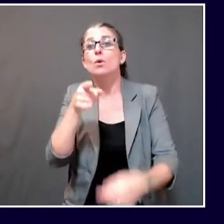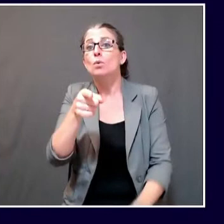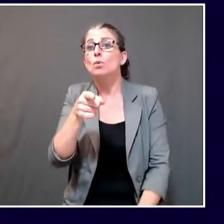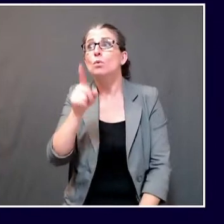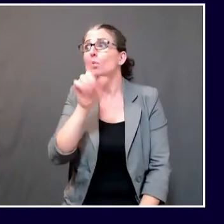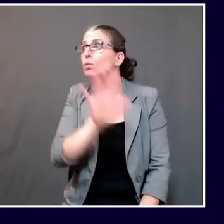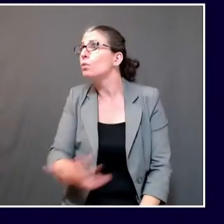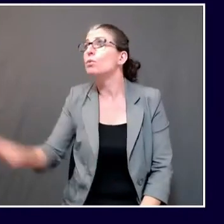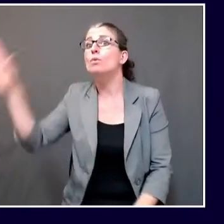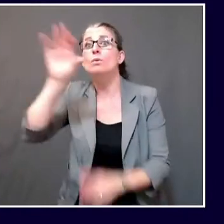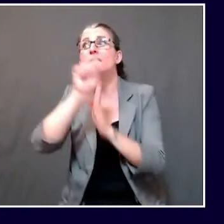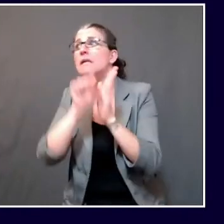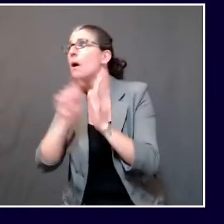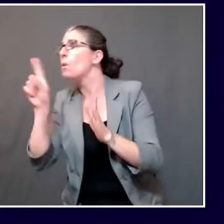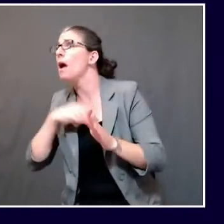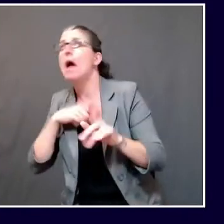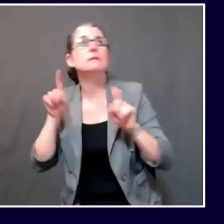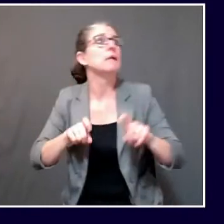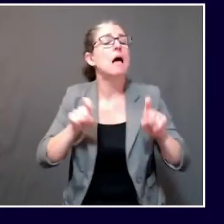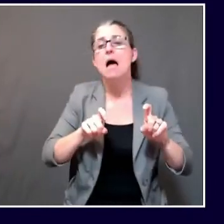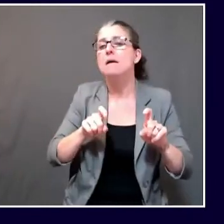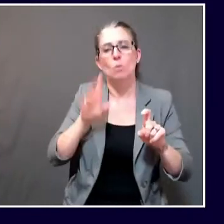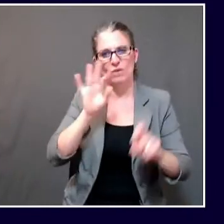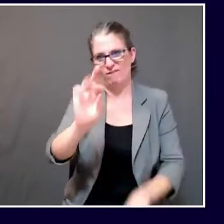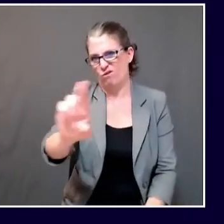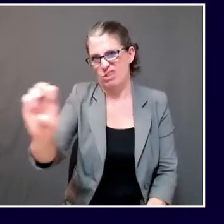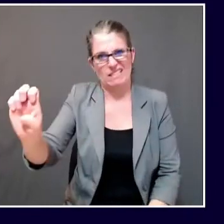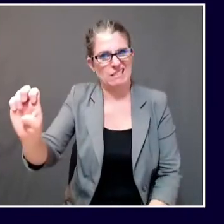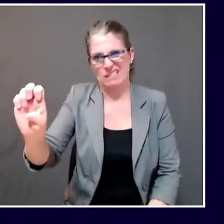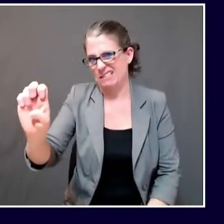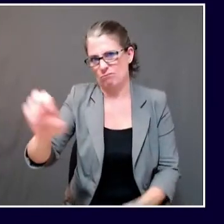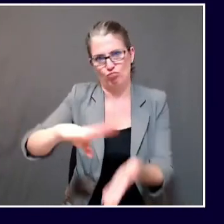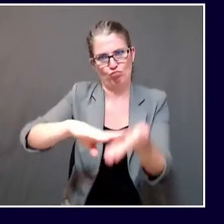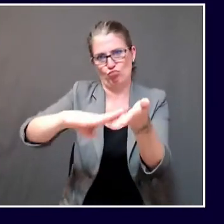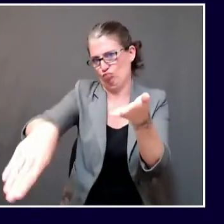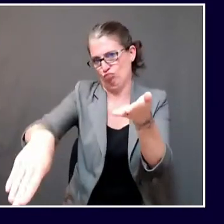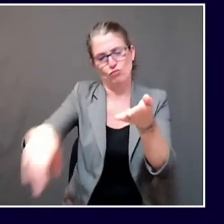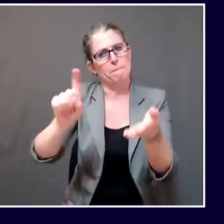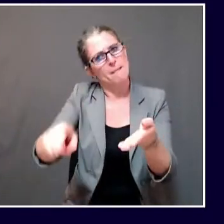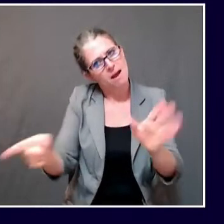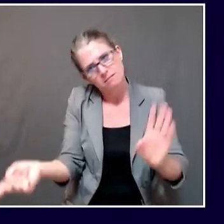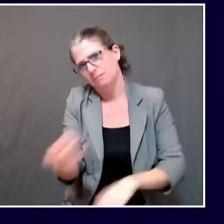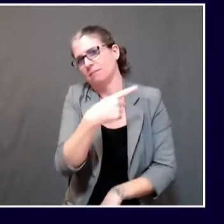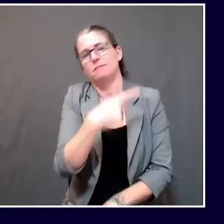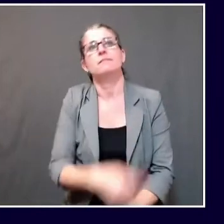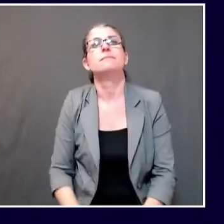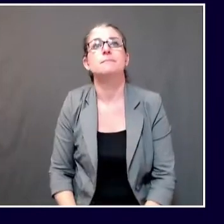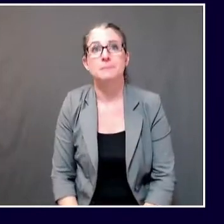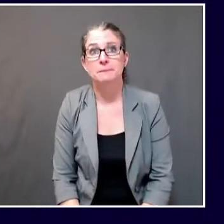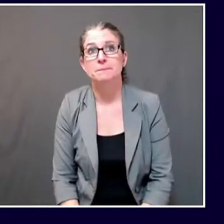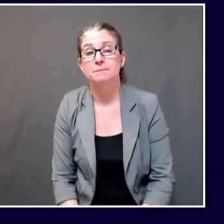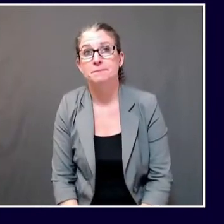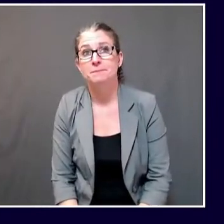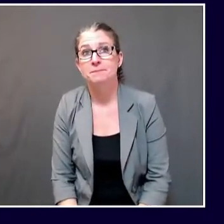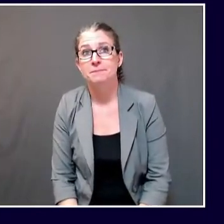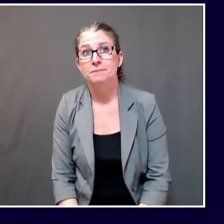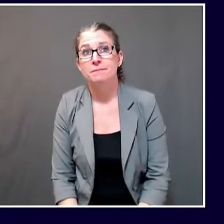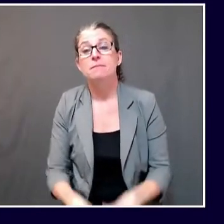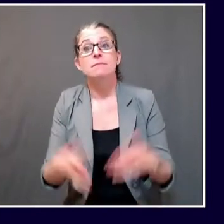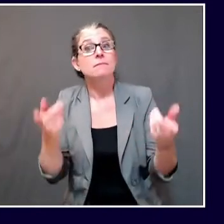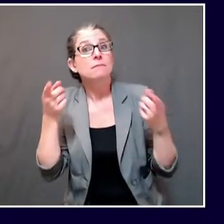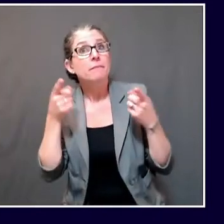you were on the ice during one of these periods. In addition, if you develop symptoms consistent